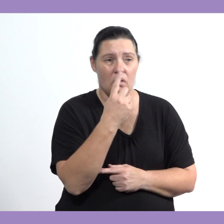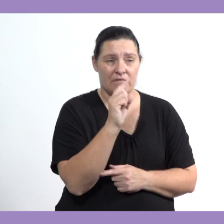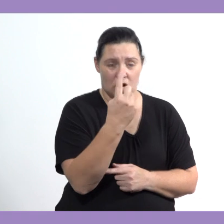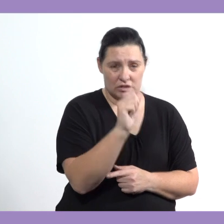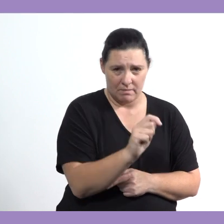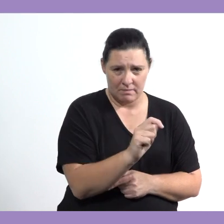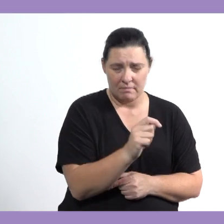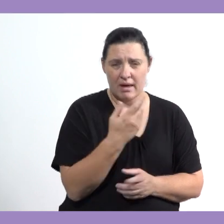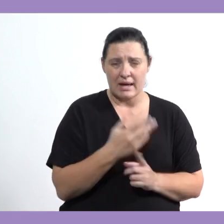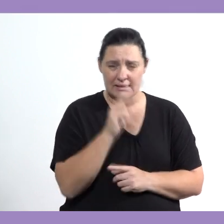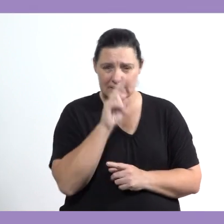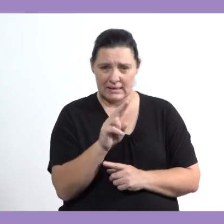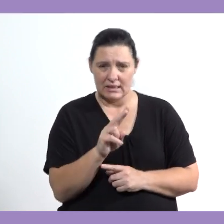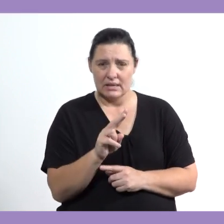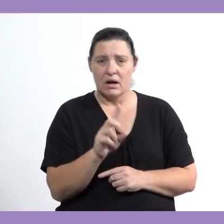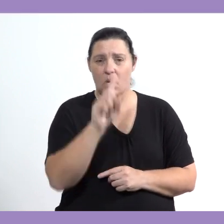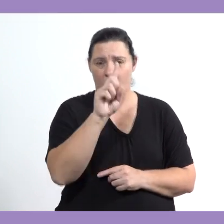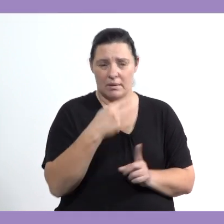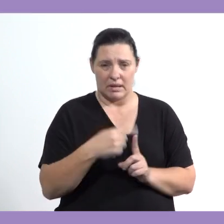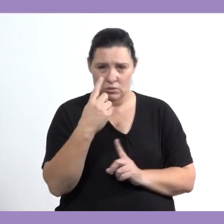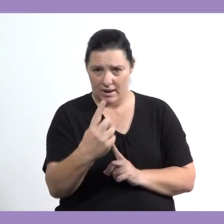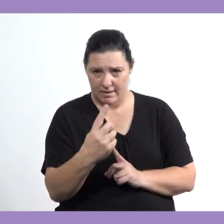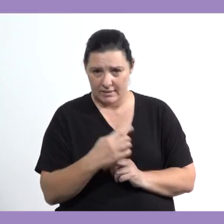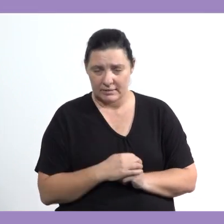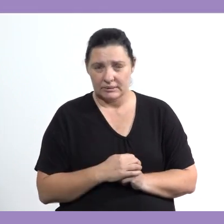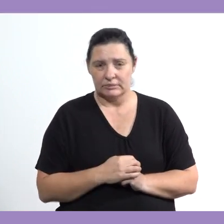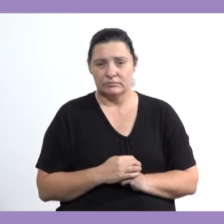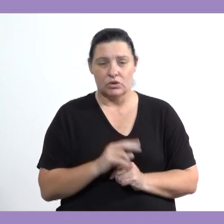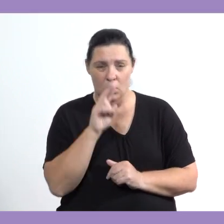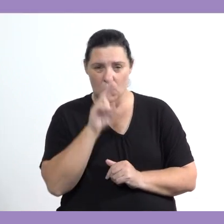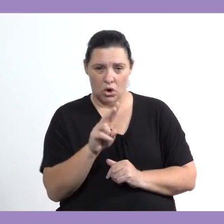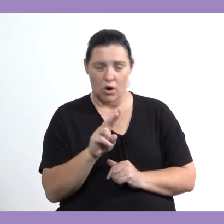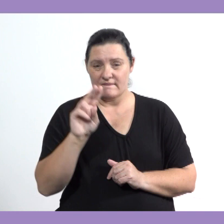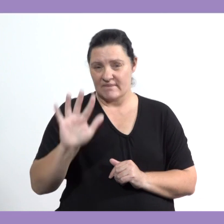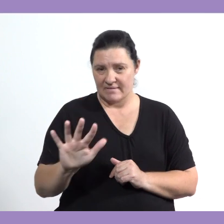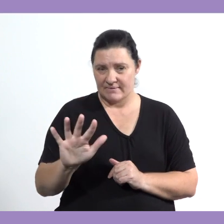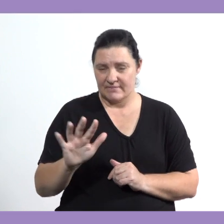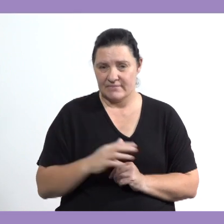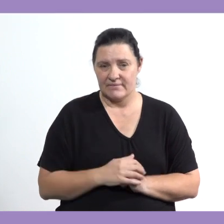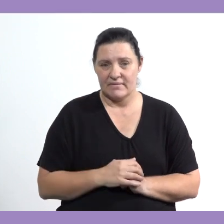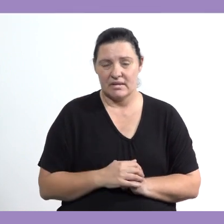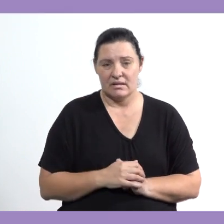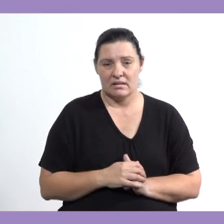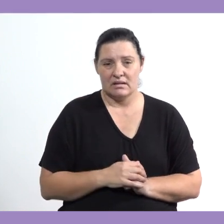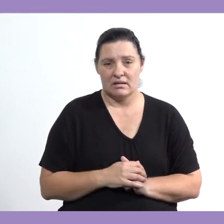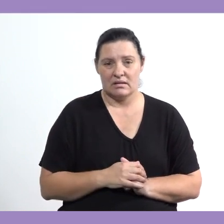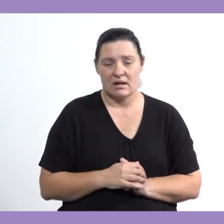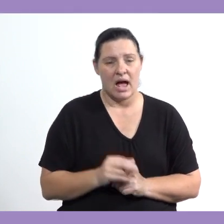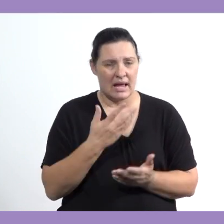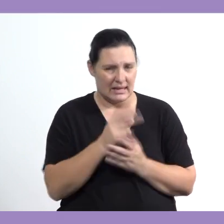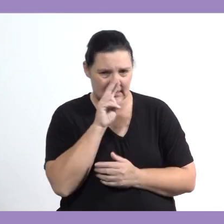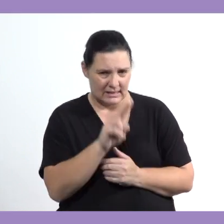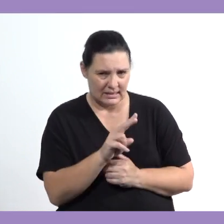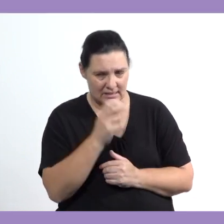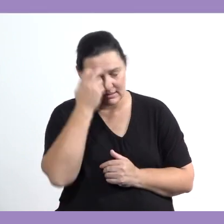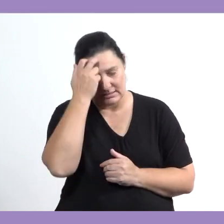which is the first term, I can see that 2 is 1 plus 1, right? So when I look at the 5,